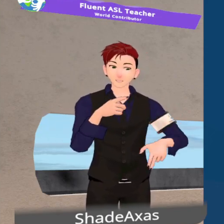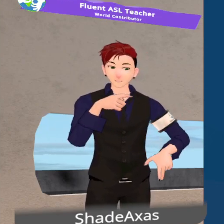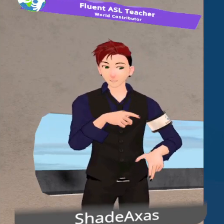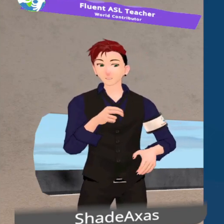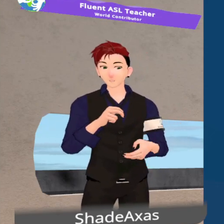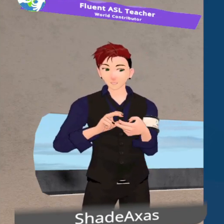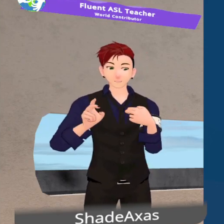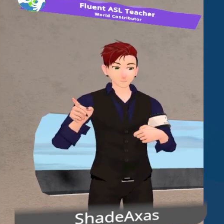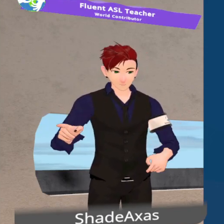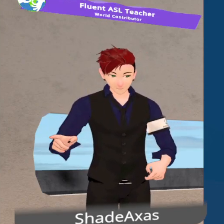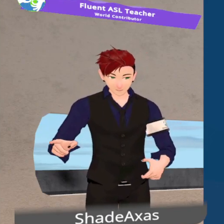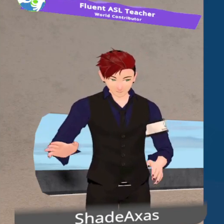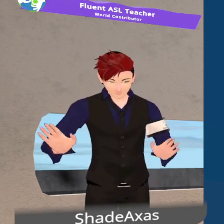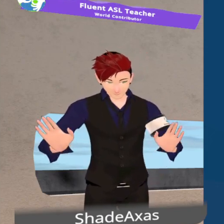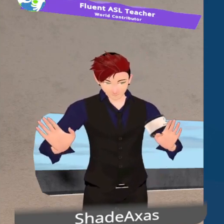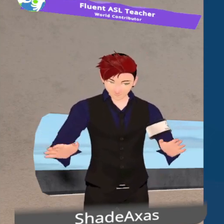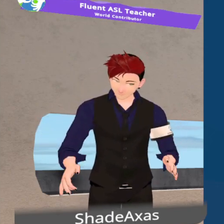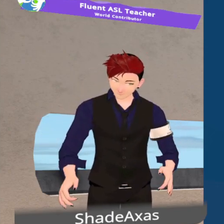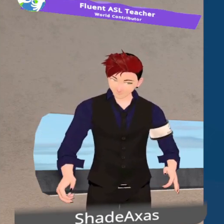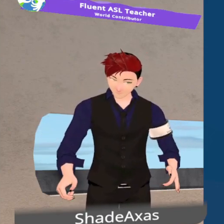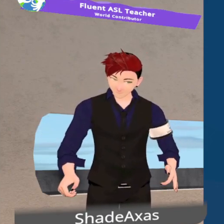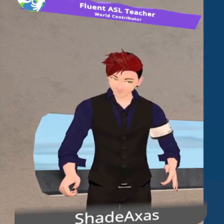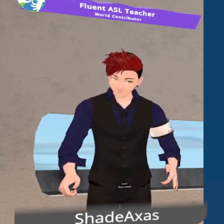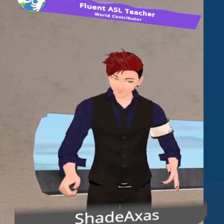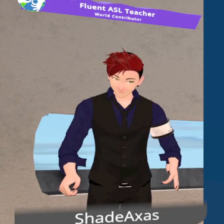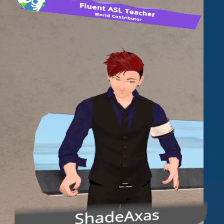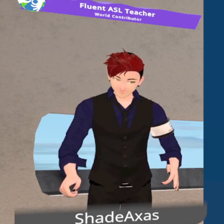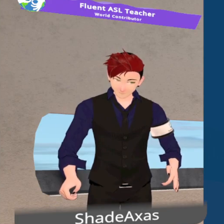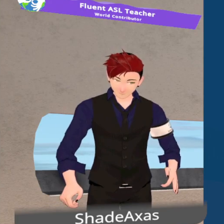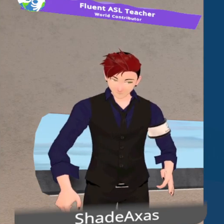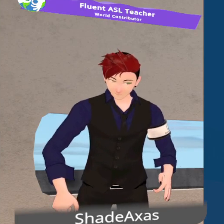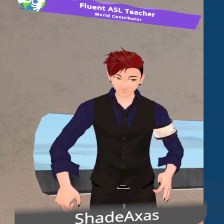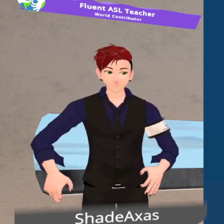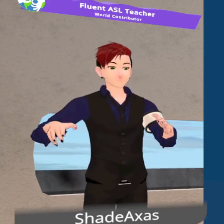say a lot of things are one or the other.